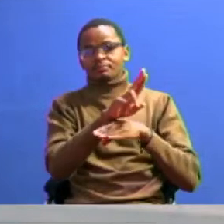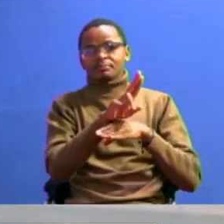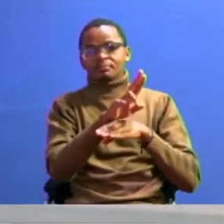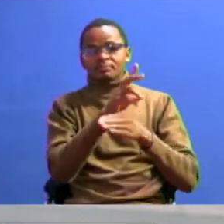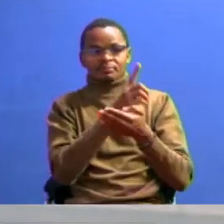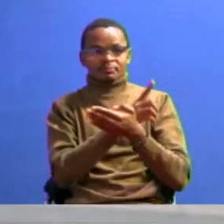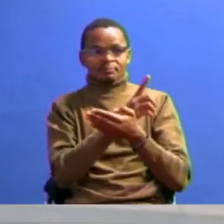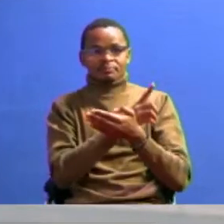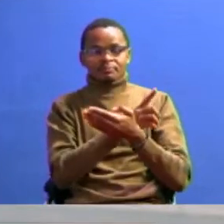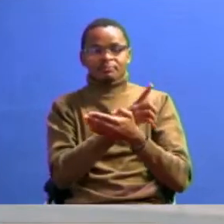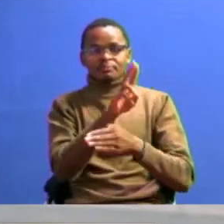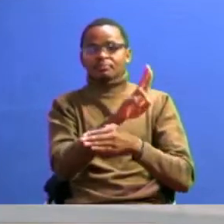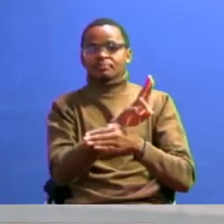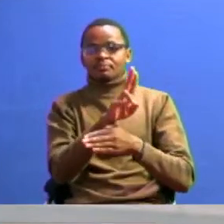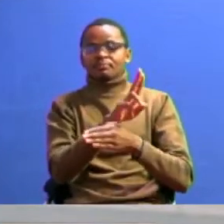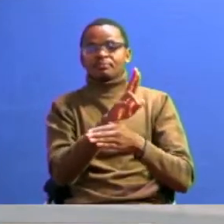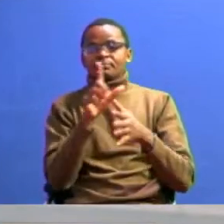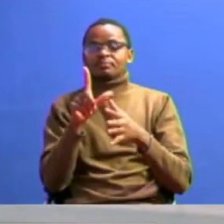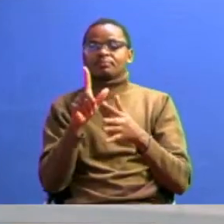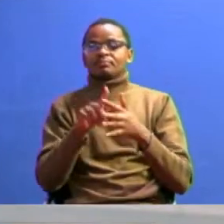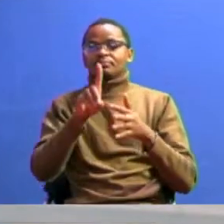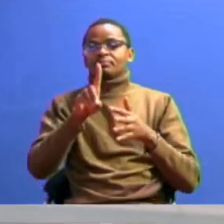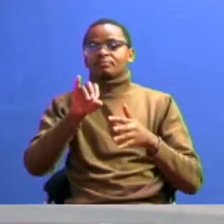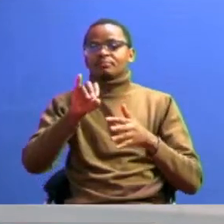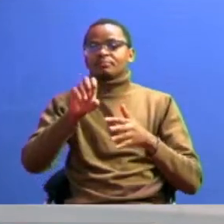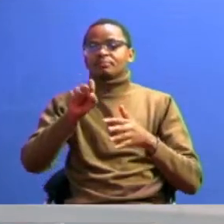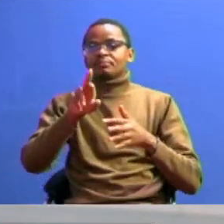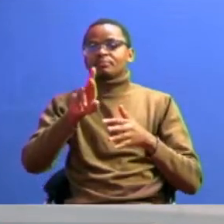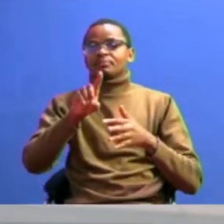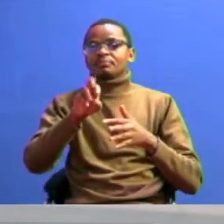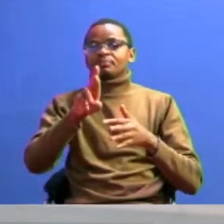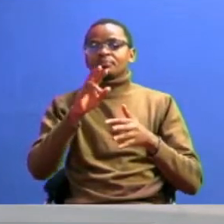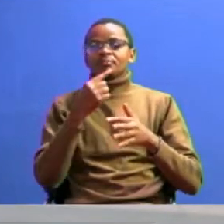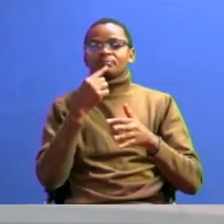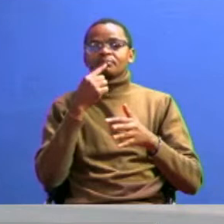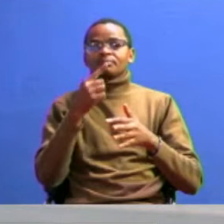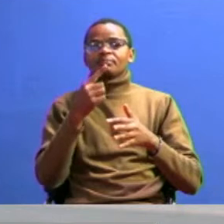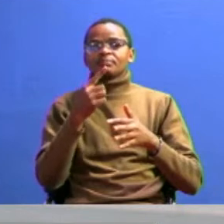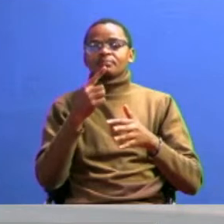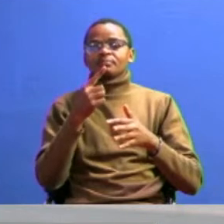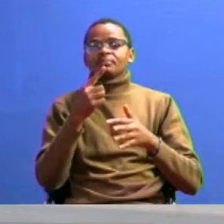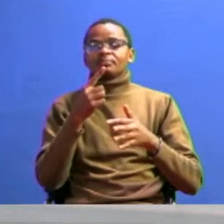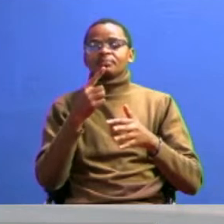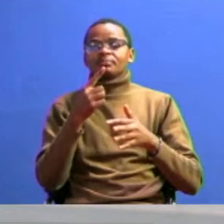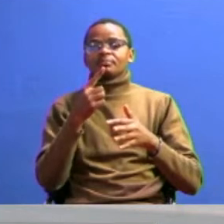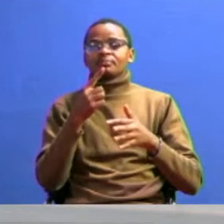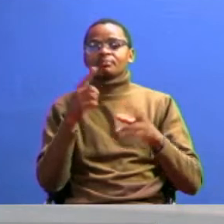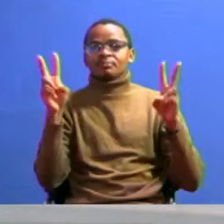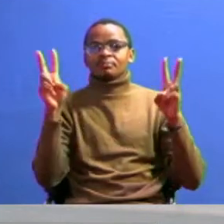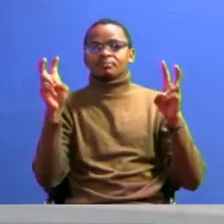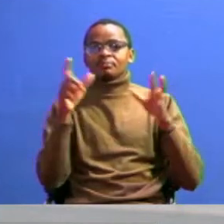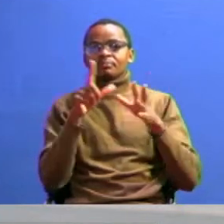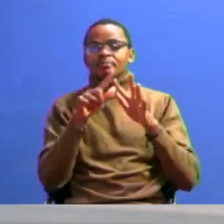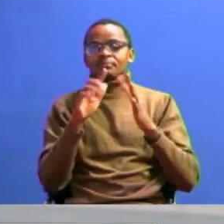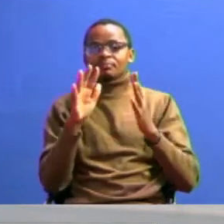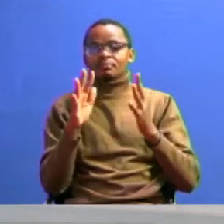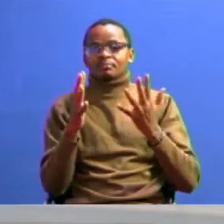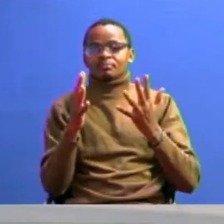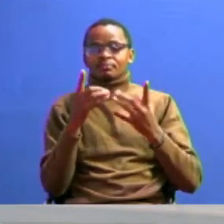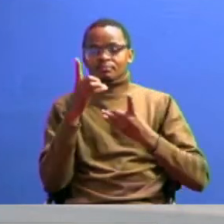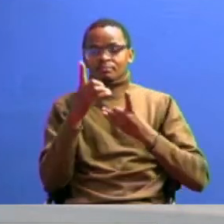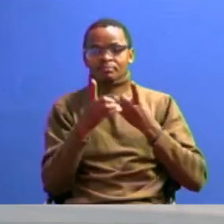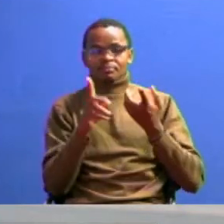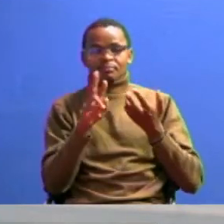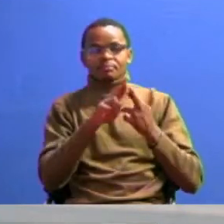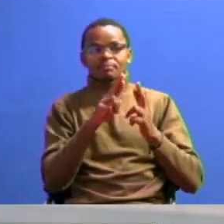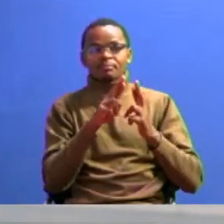drug abuse and disorders arising from that. You've called it the Siamese twins for this year. How would you describe the